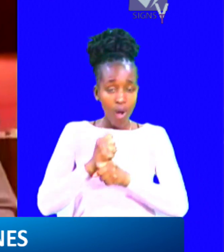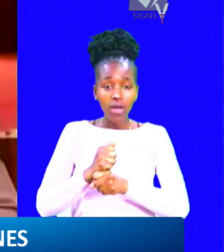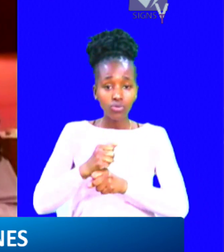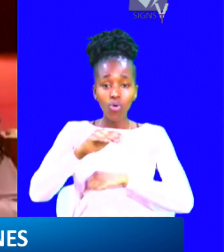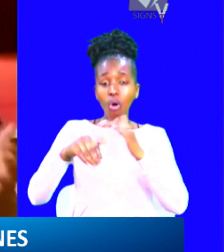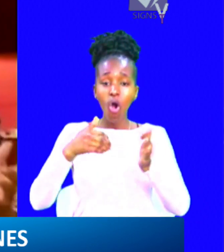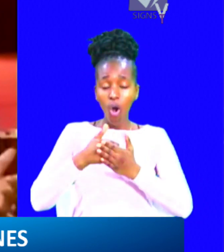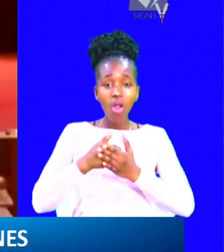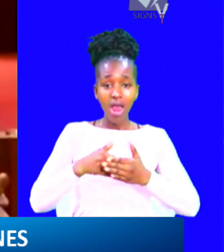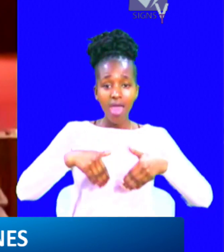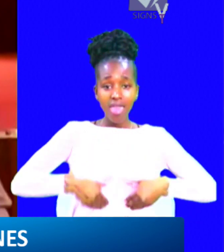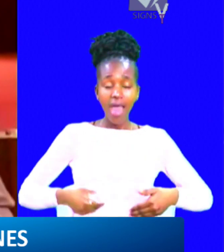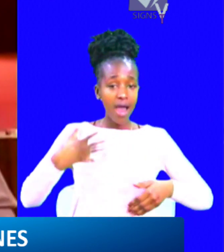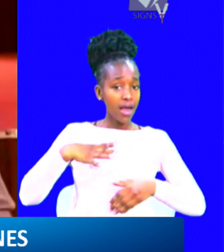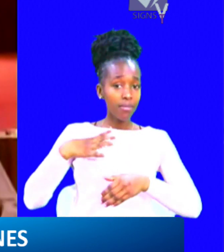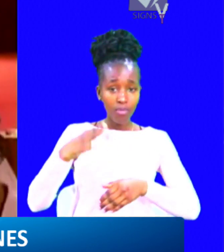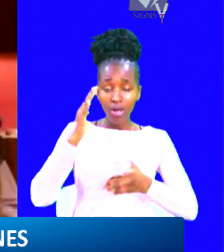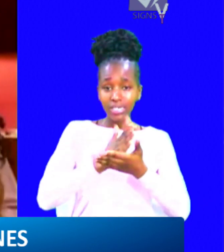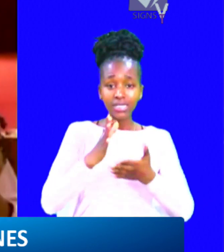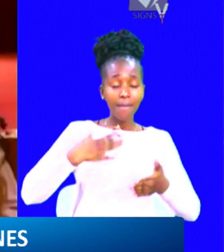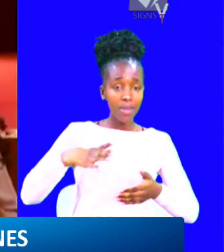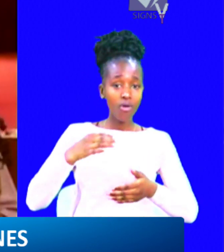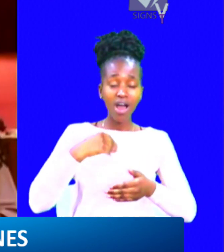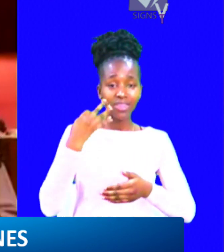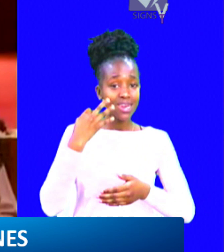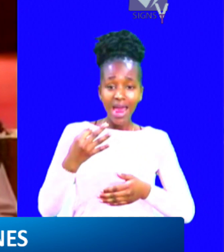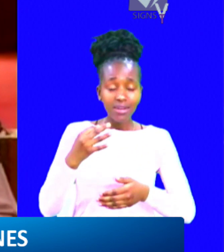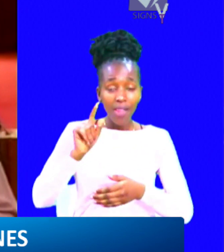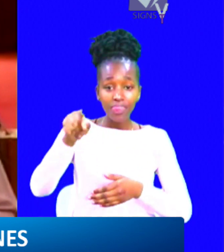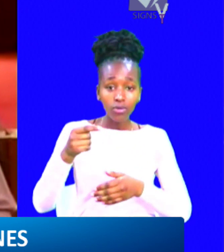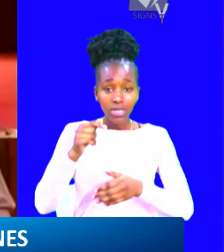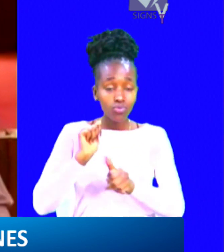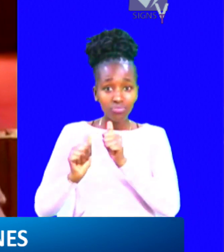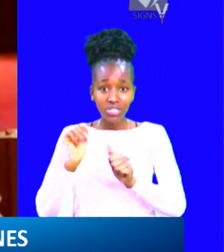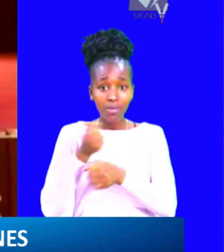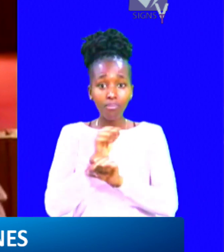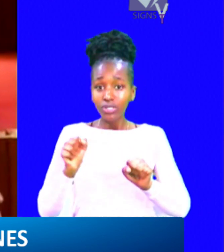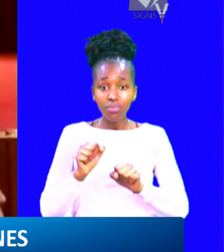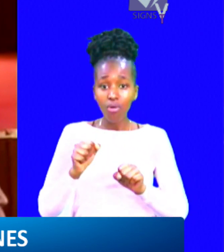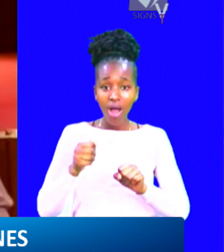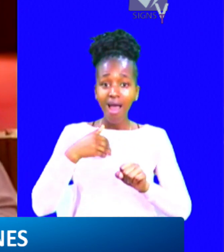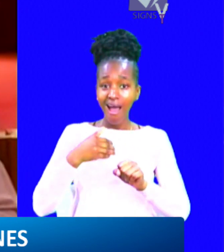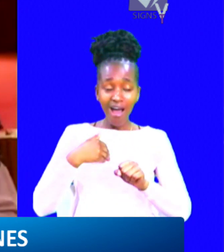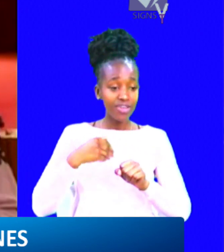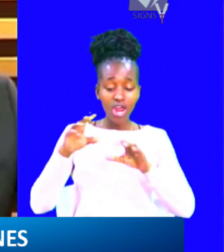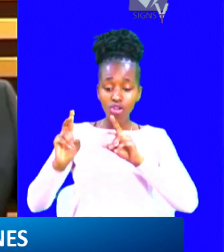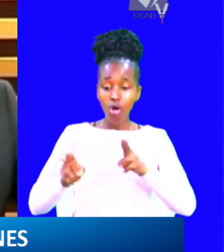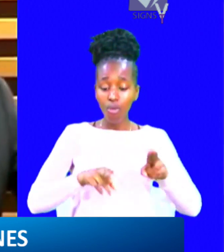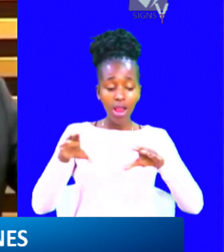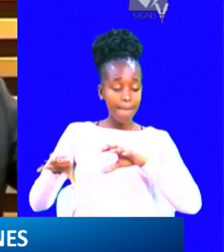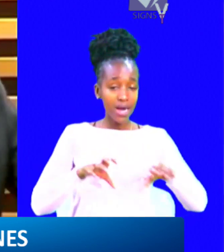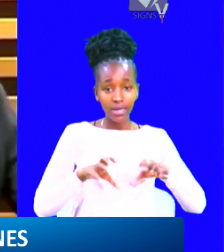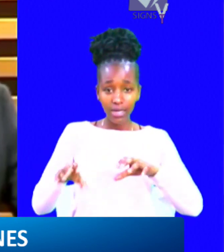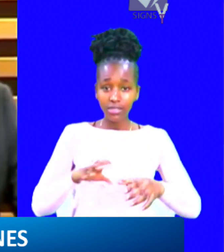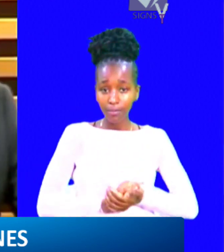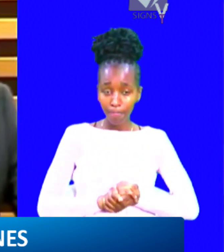up to Kenya shillings 300,000 per month, Honorable Speaker, money that they would not make on the regular market, Honorable Speaker.